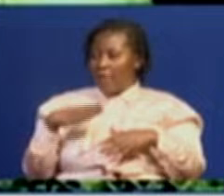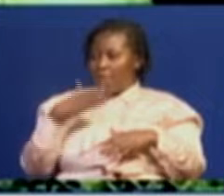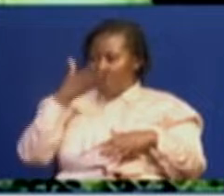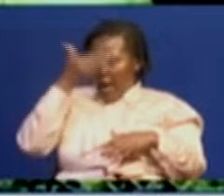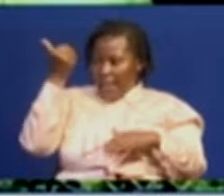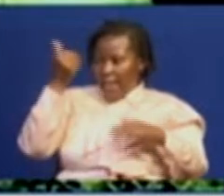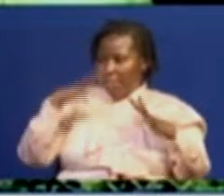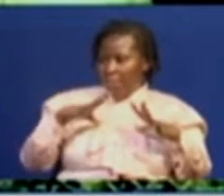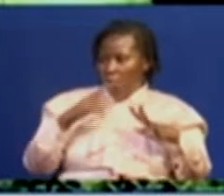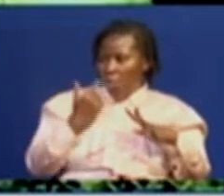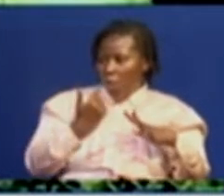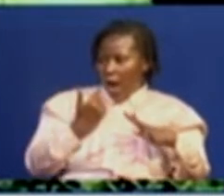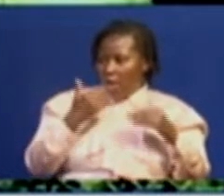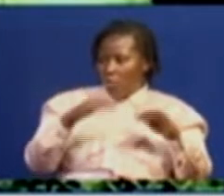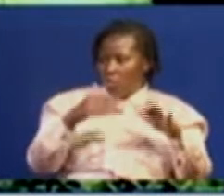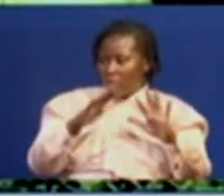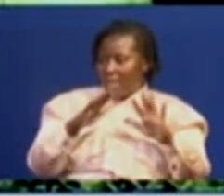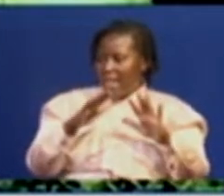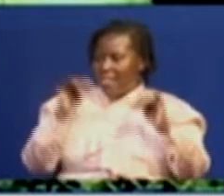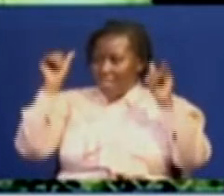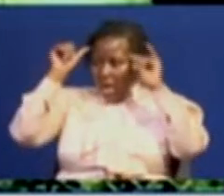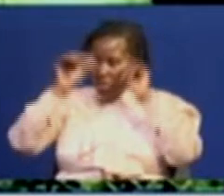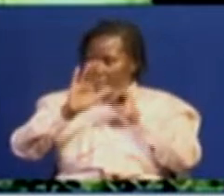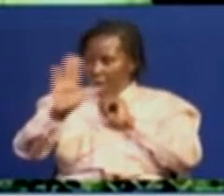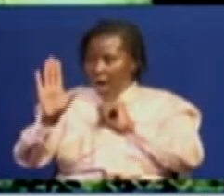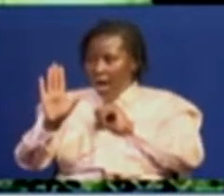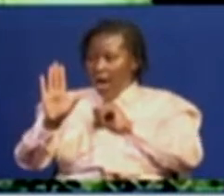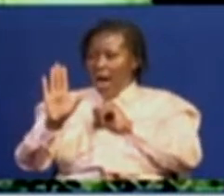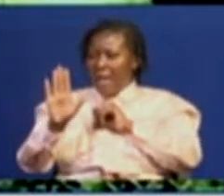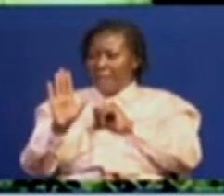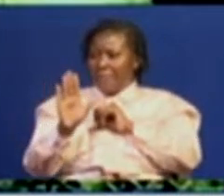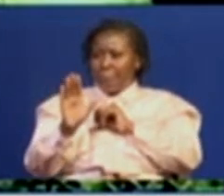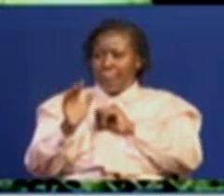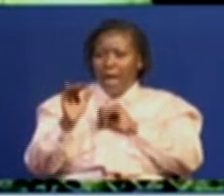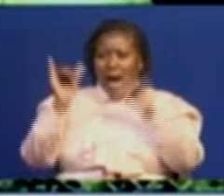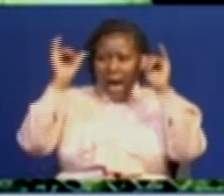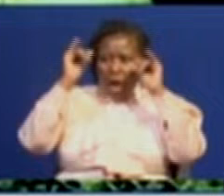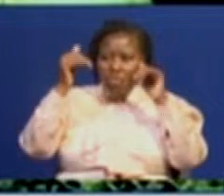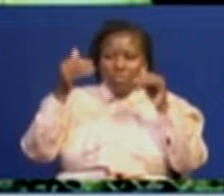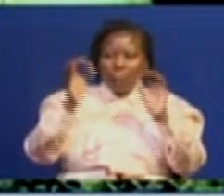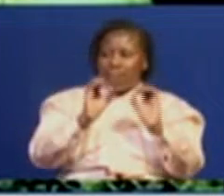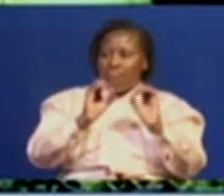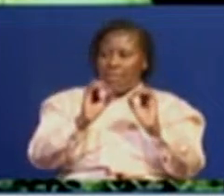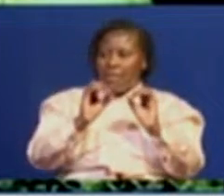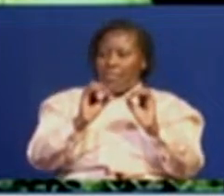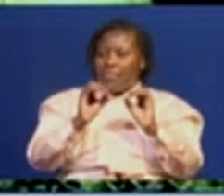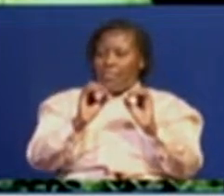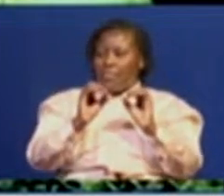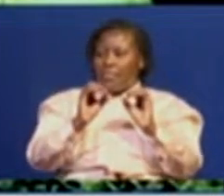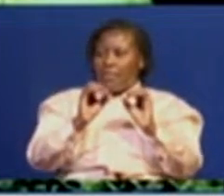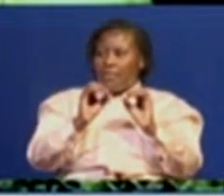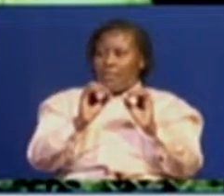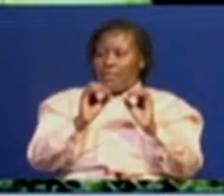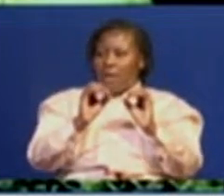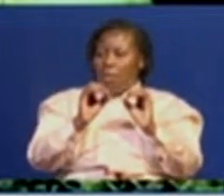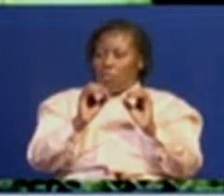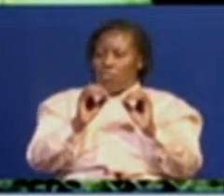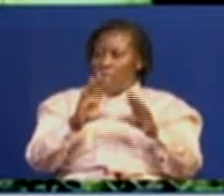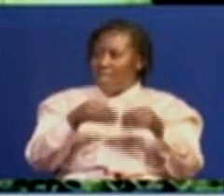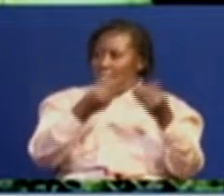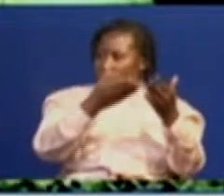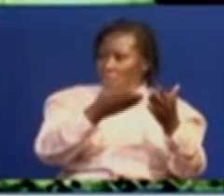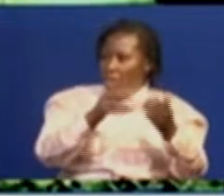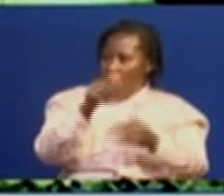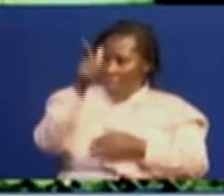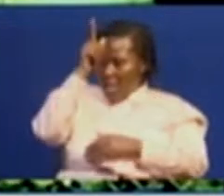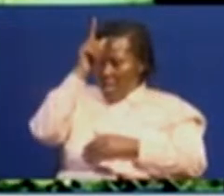she has forgot the people who are losing their cows, and there is no a single cow that was taken to Oruko, the villages of